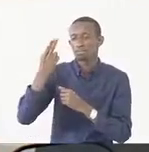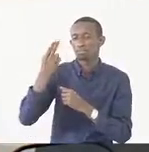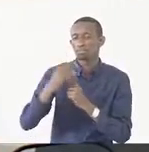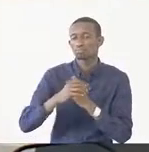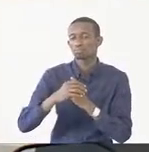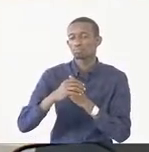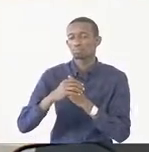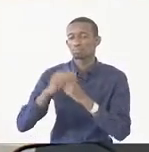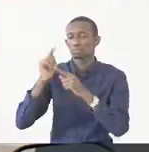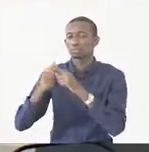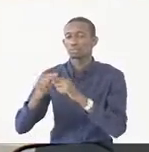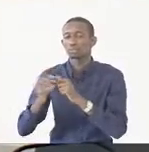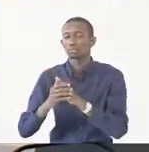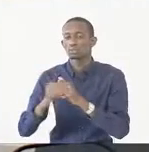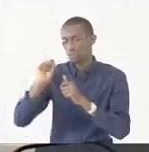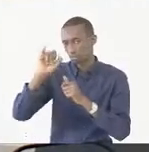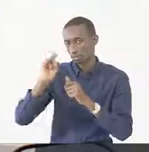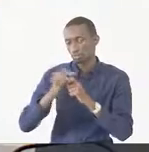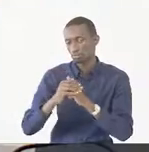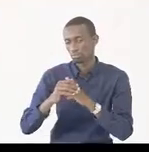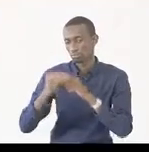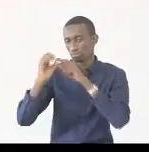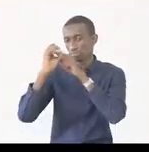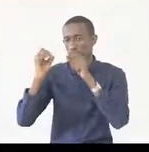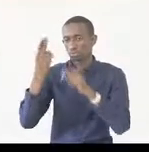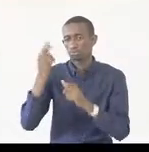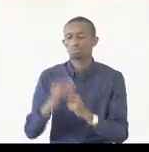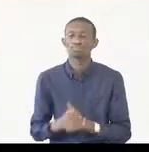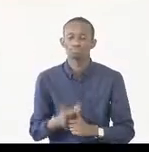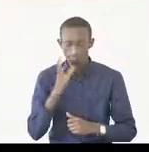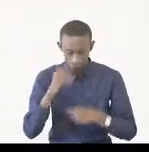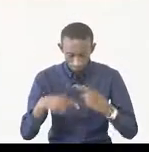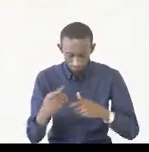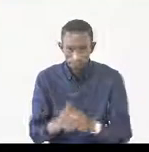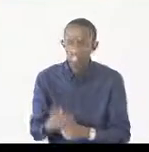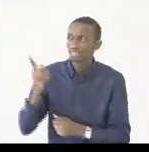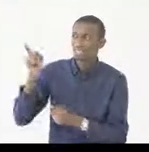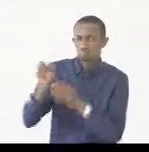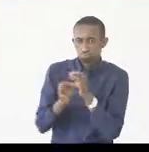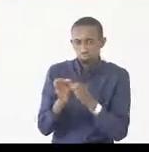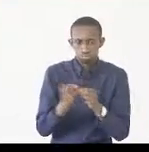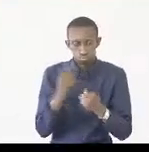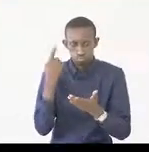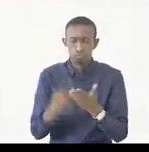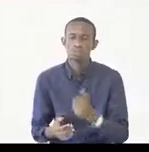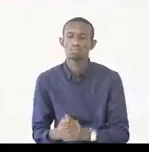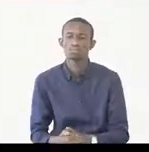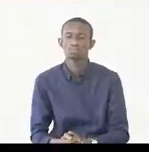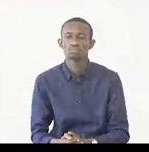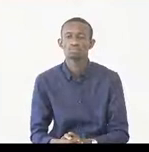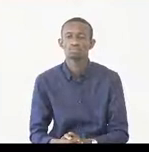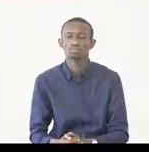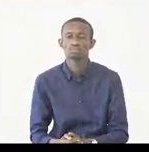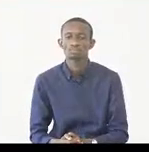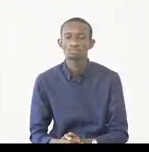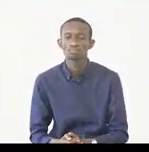students, we can now just continue. This is explaining what have what we came now to discuss